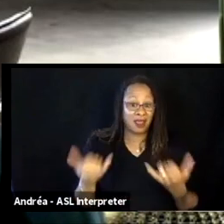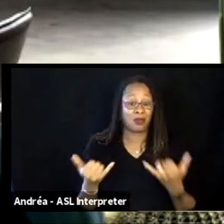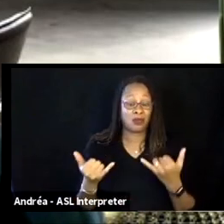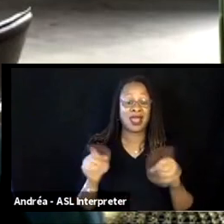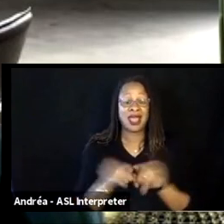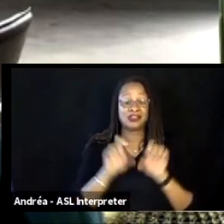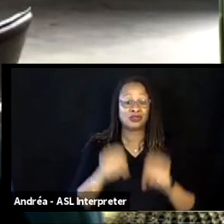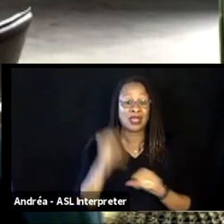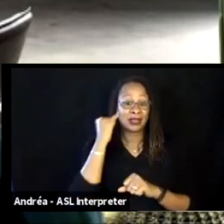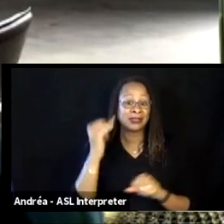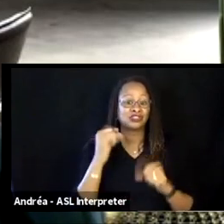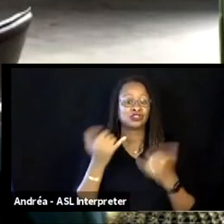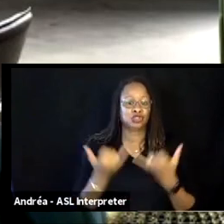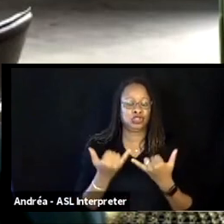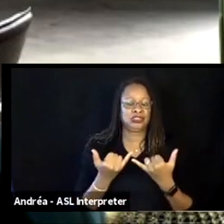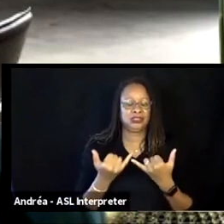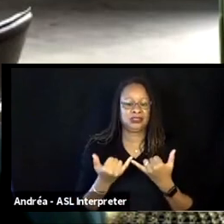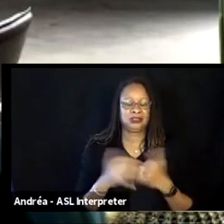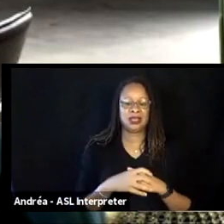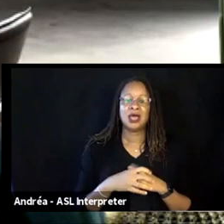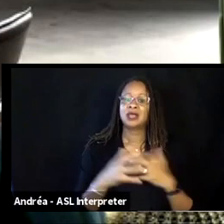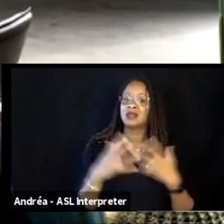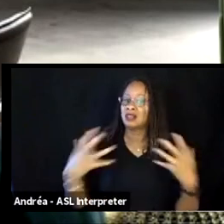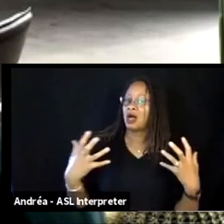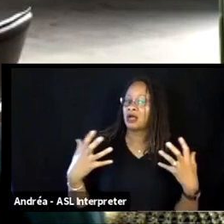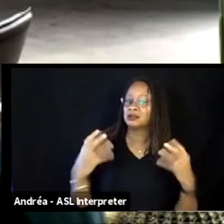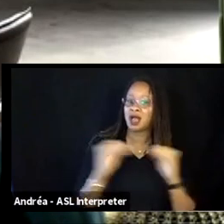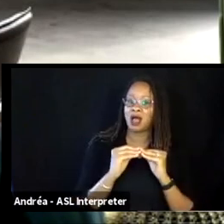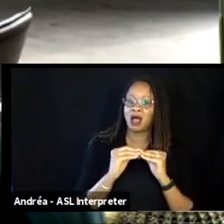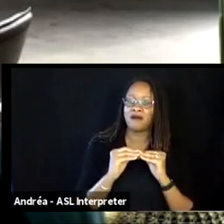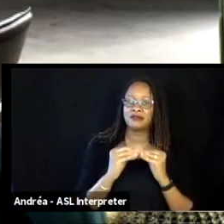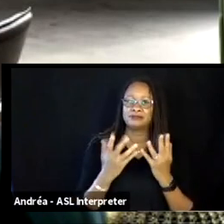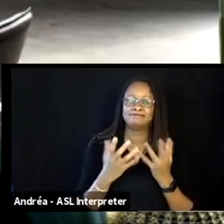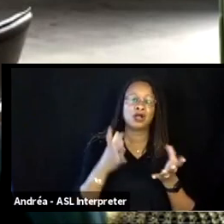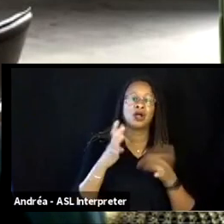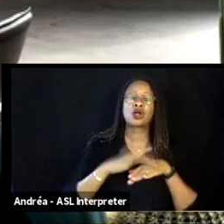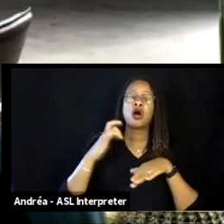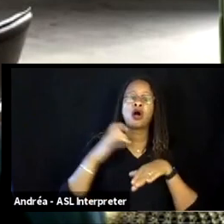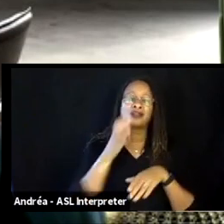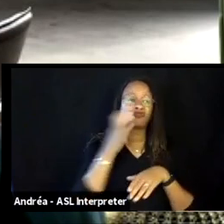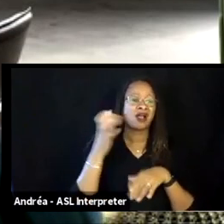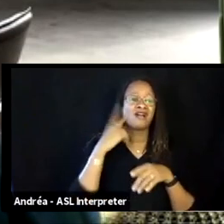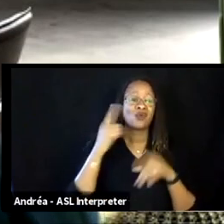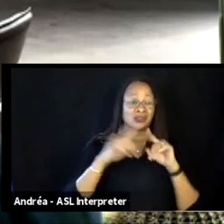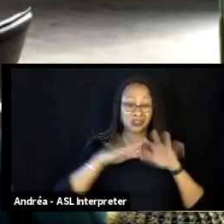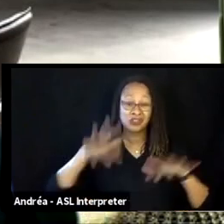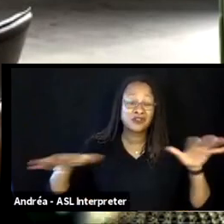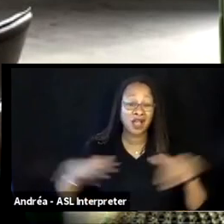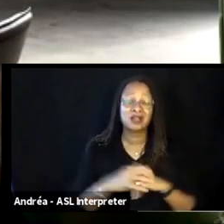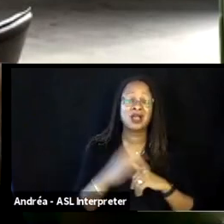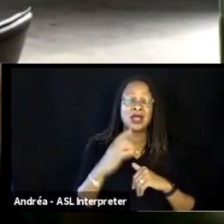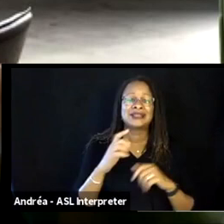our current state of affairs, there's a fair amount of outcry, to be honest, to diversify, particularly at the